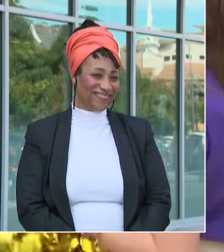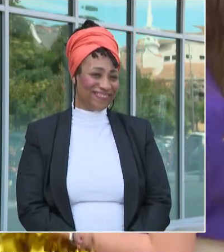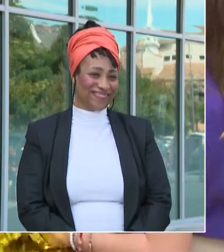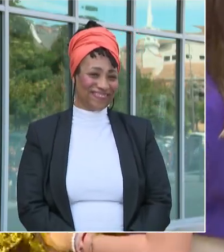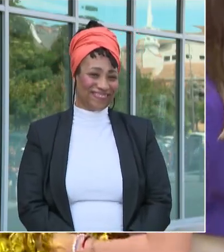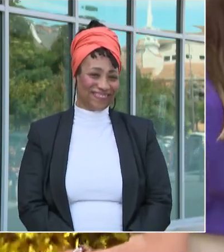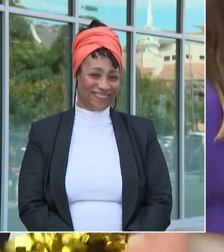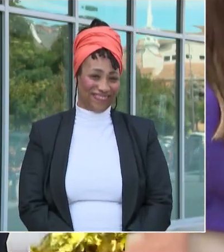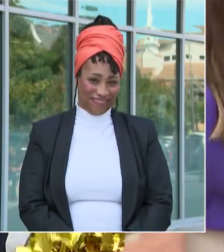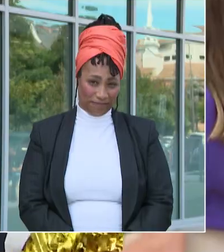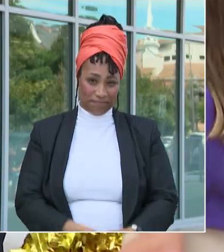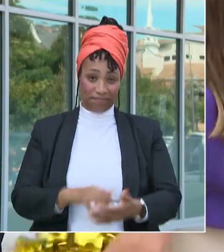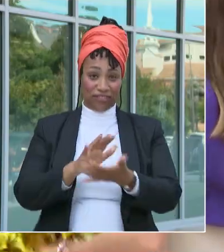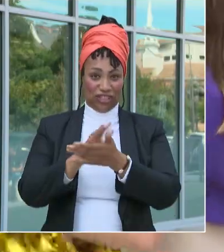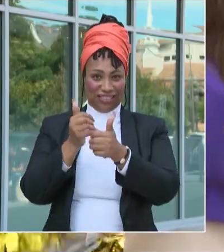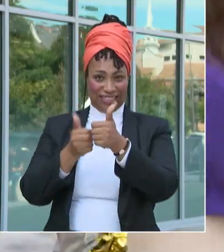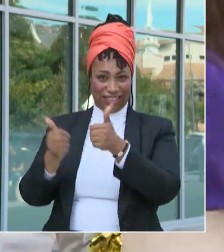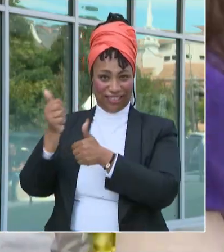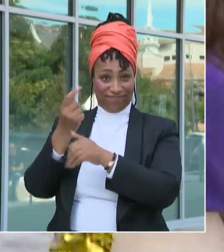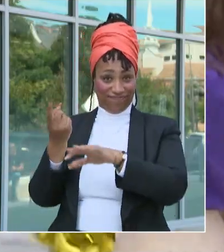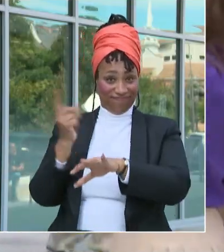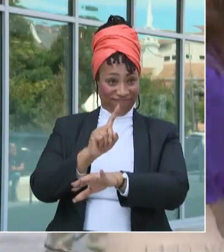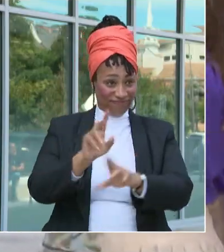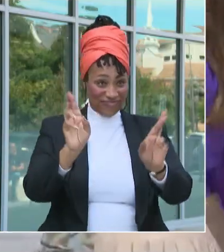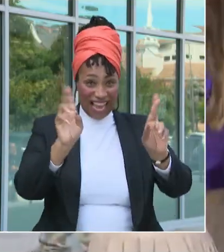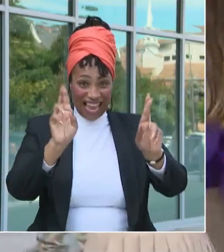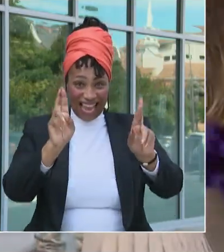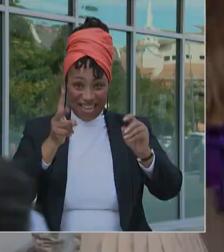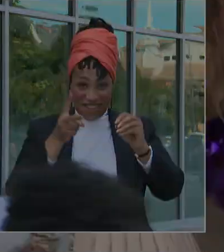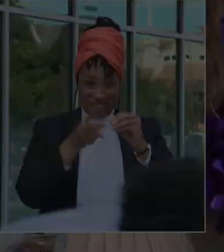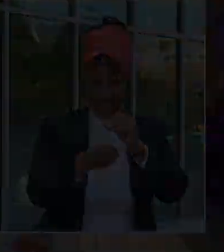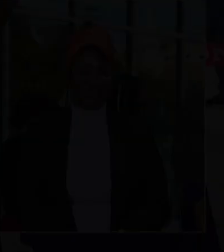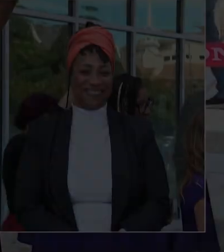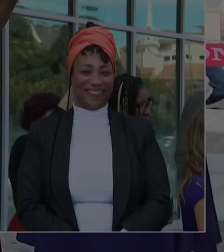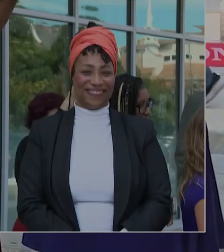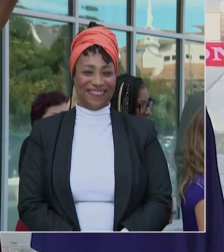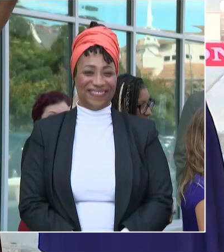All right, who's ready to cut the ribbon? All right, let's do it. Let's do it.